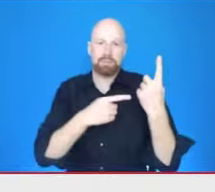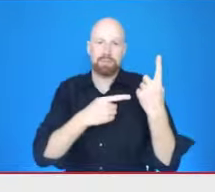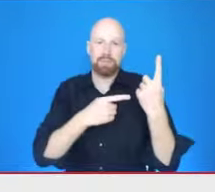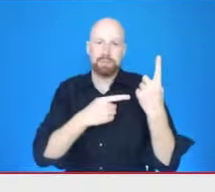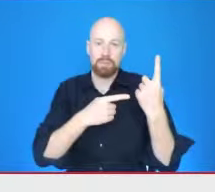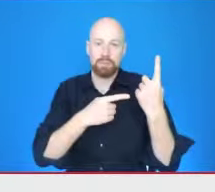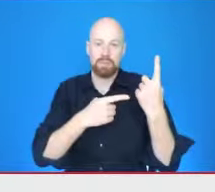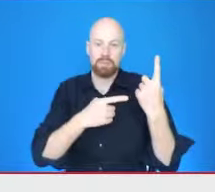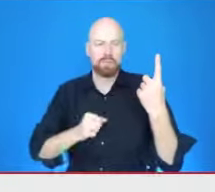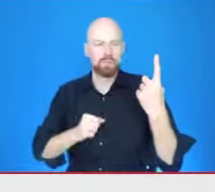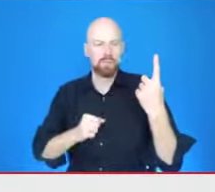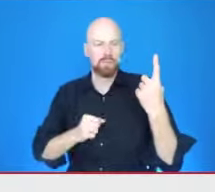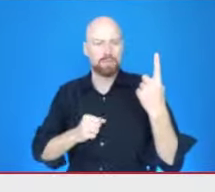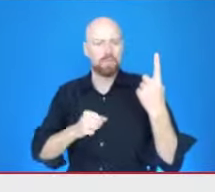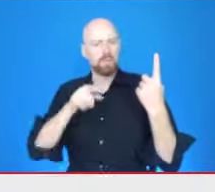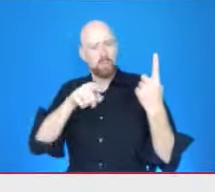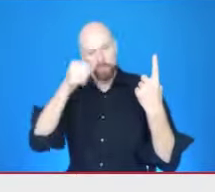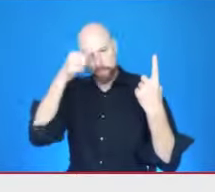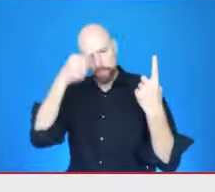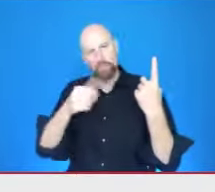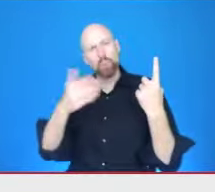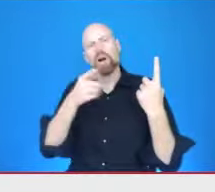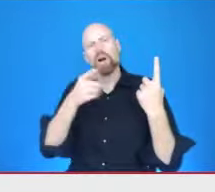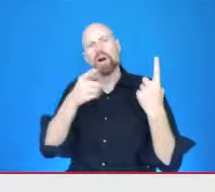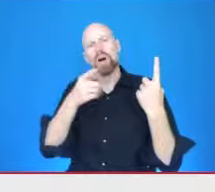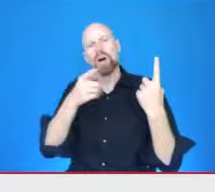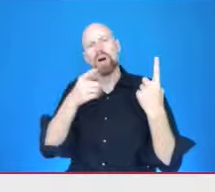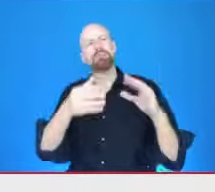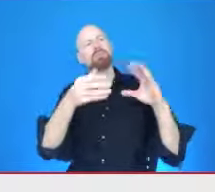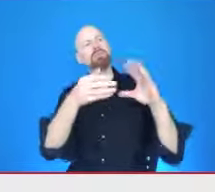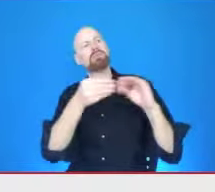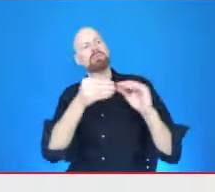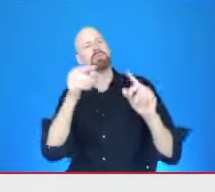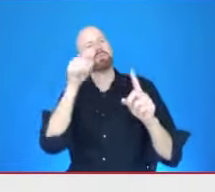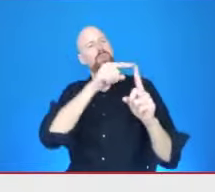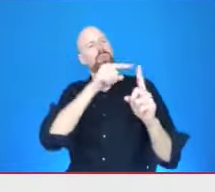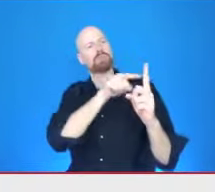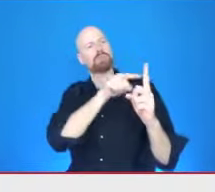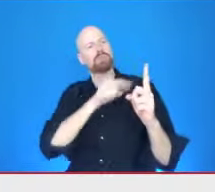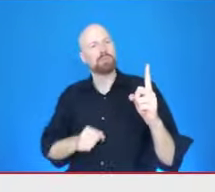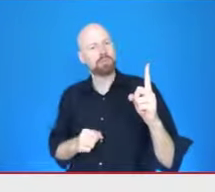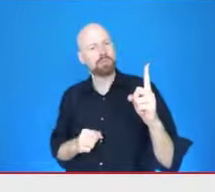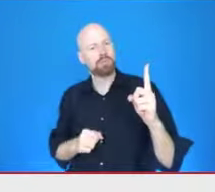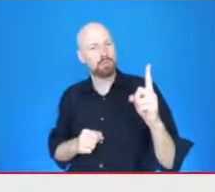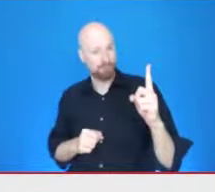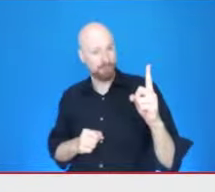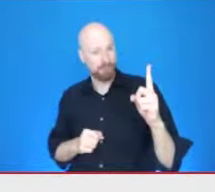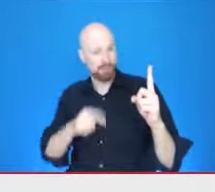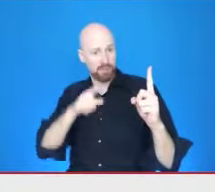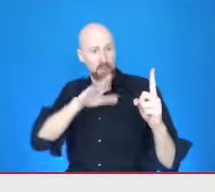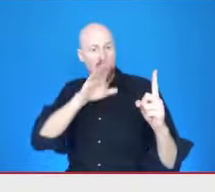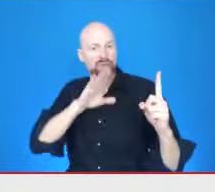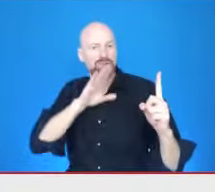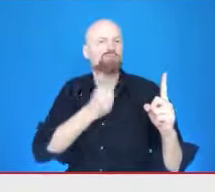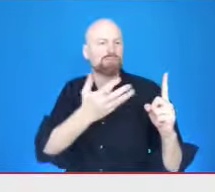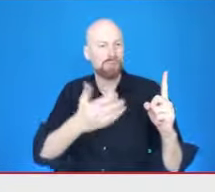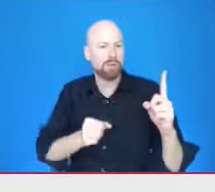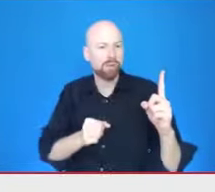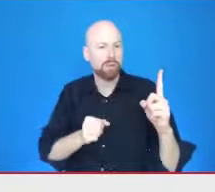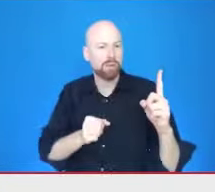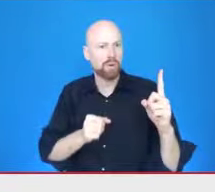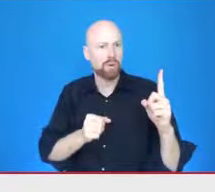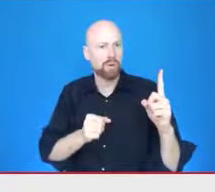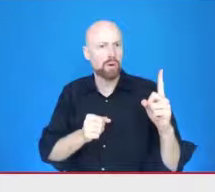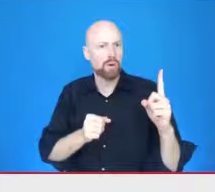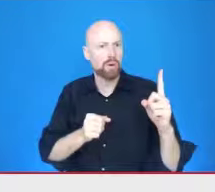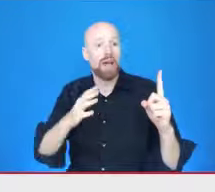been overseas, I wouldn't have been able to take on that extra role. And when I got there, I was given my own group of 14 high school girls,